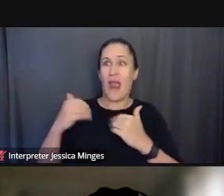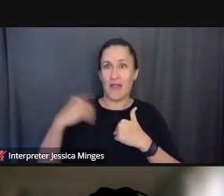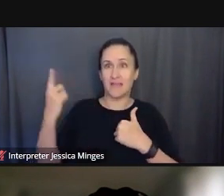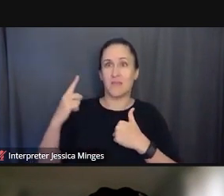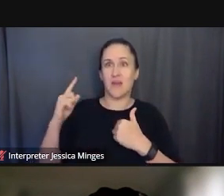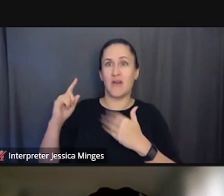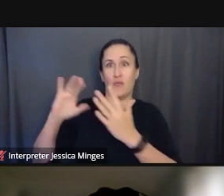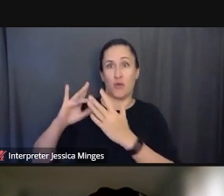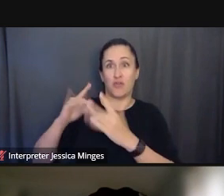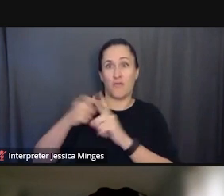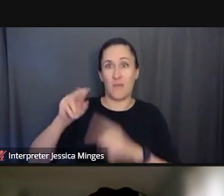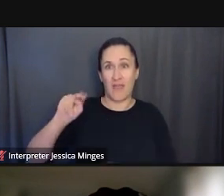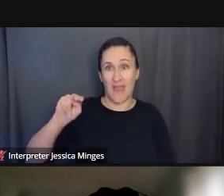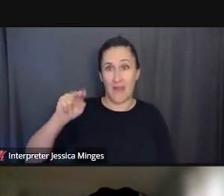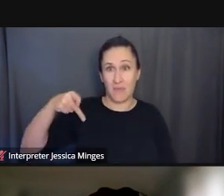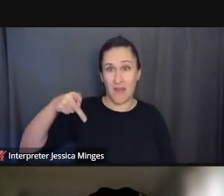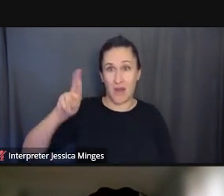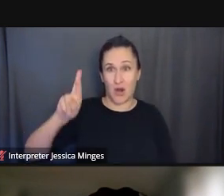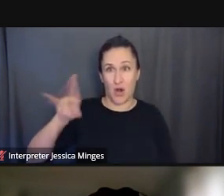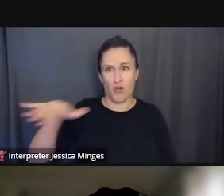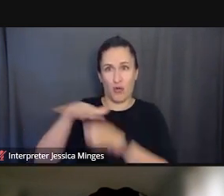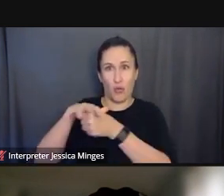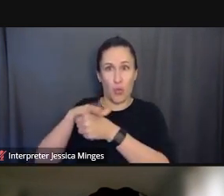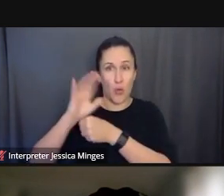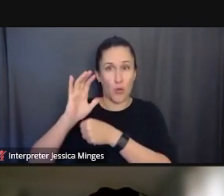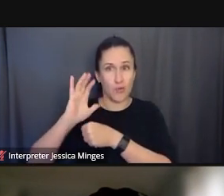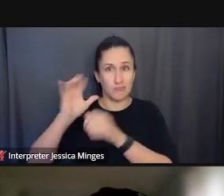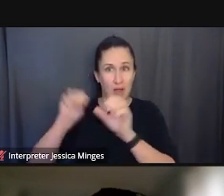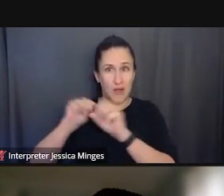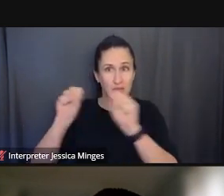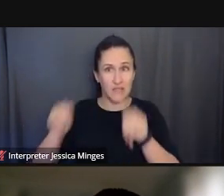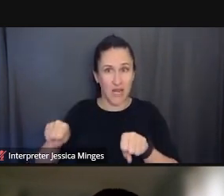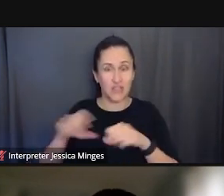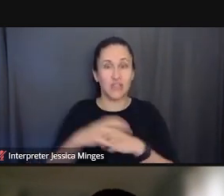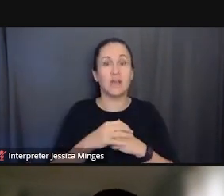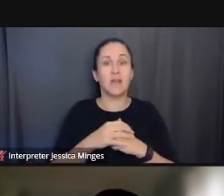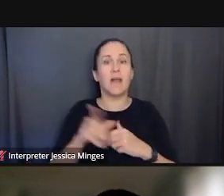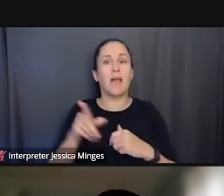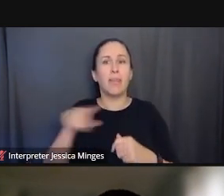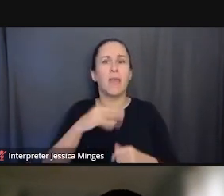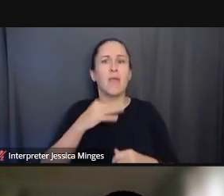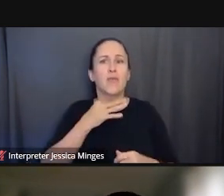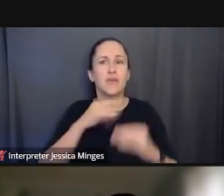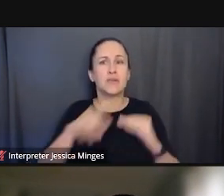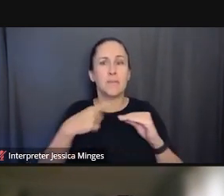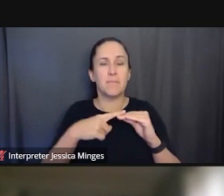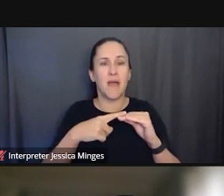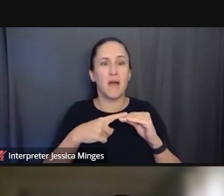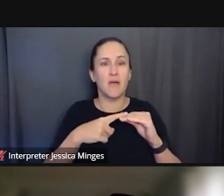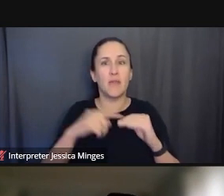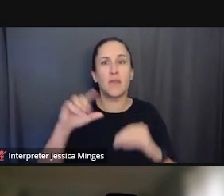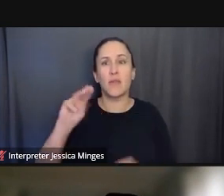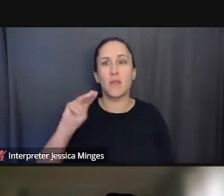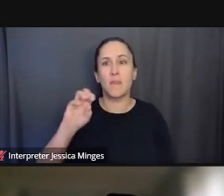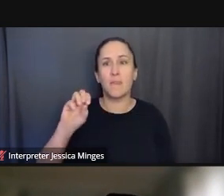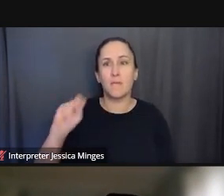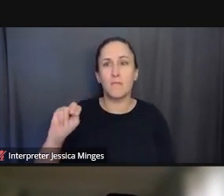NPR station a couple weeks back to do they were curious about the moonshot